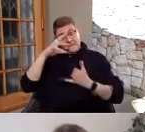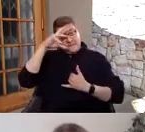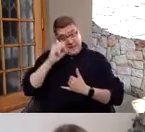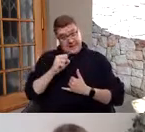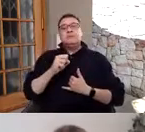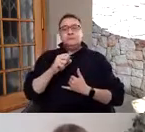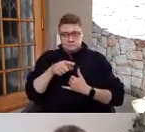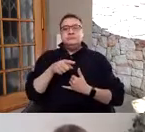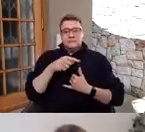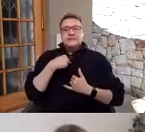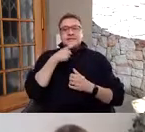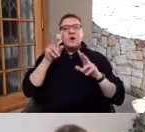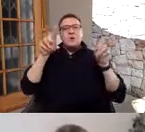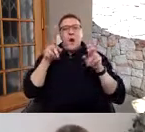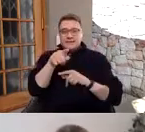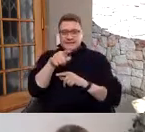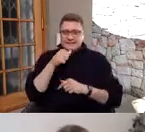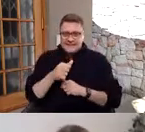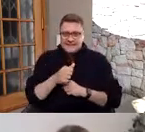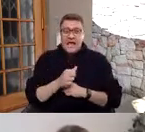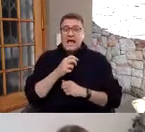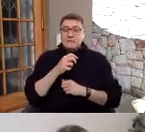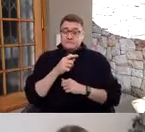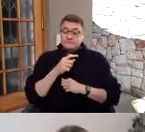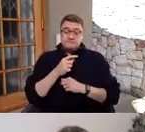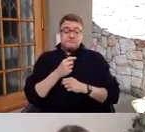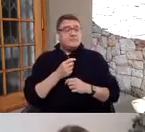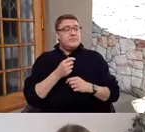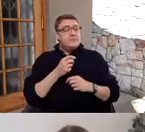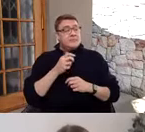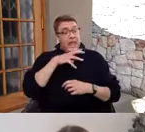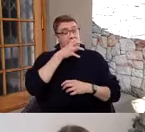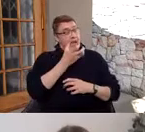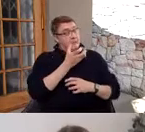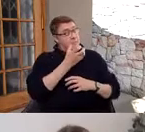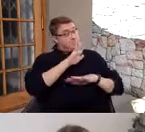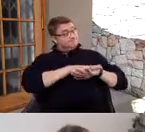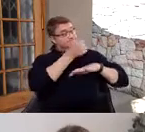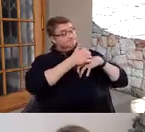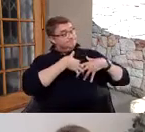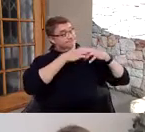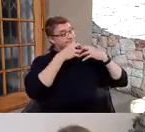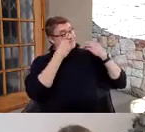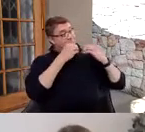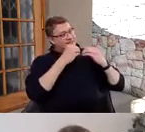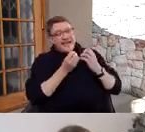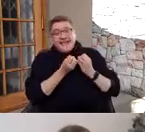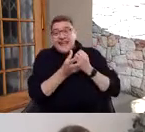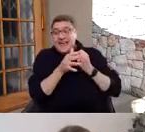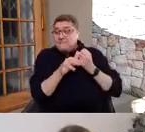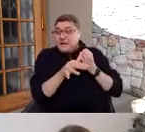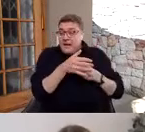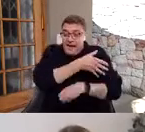He says, Apple is founded on giving people power to create things, to do things that they couldn't do without